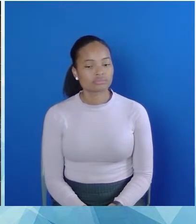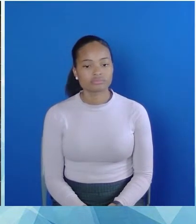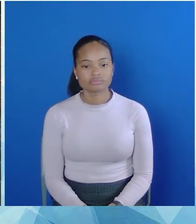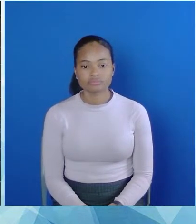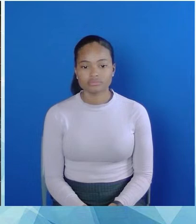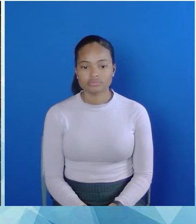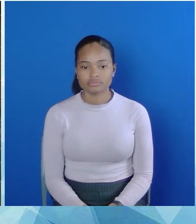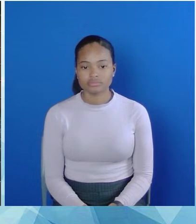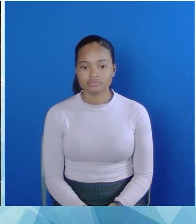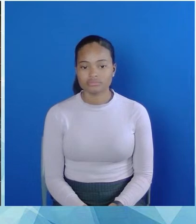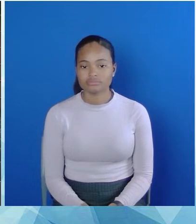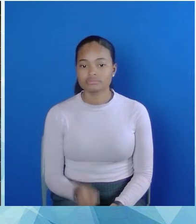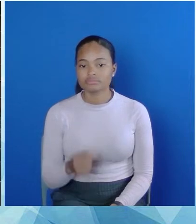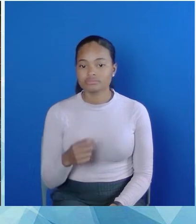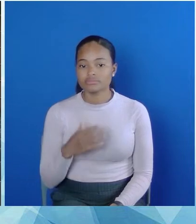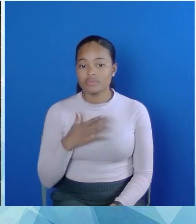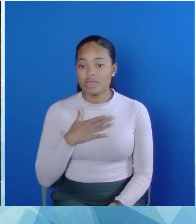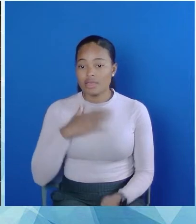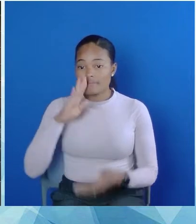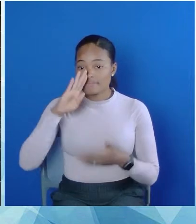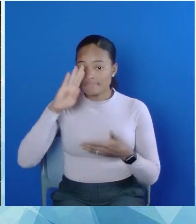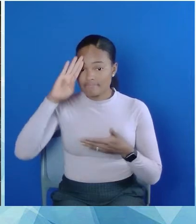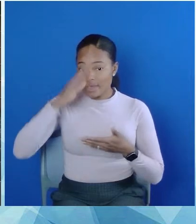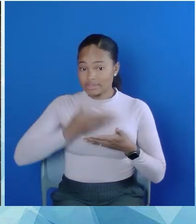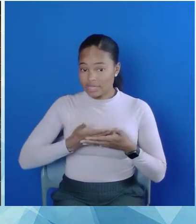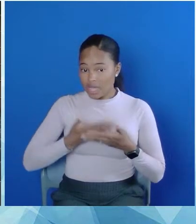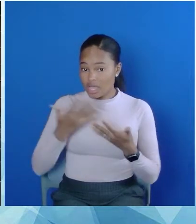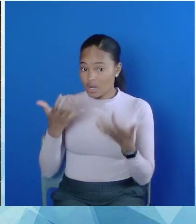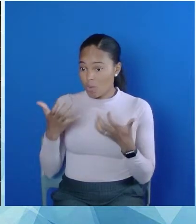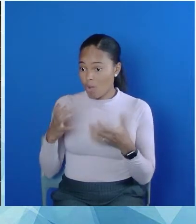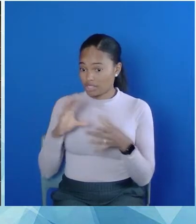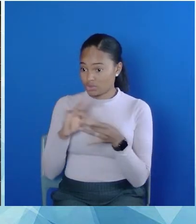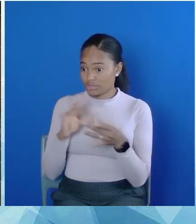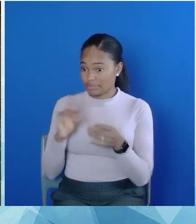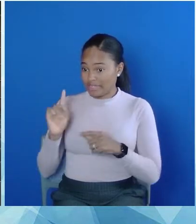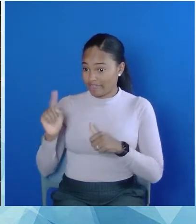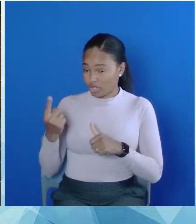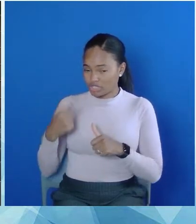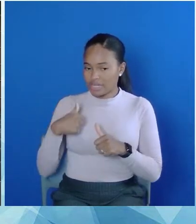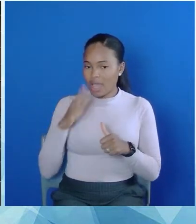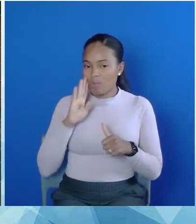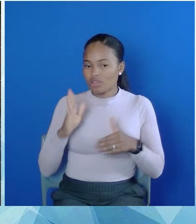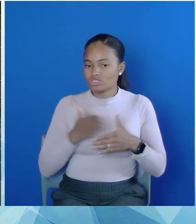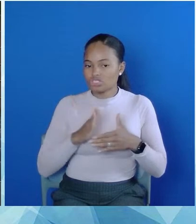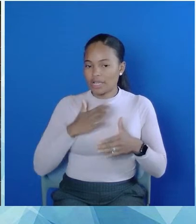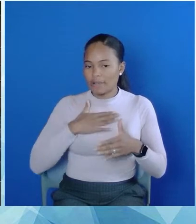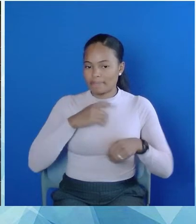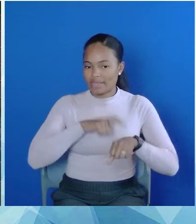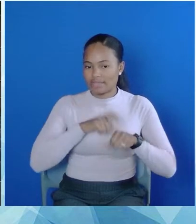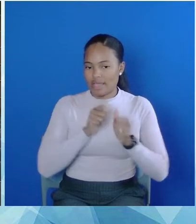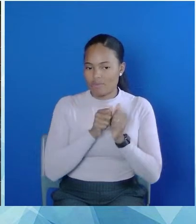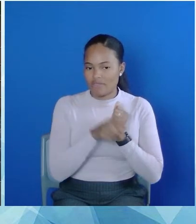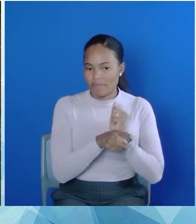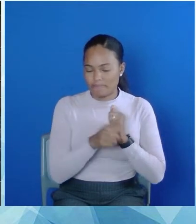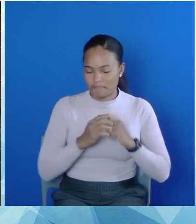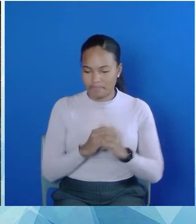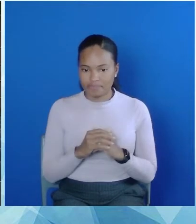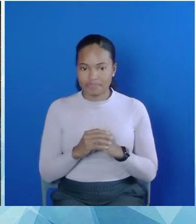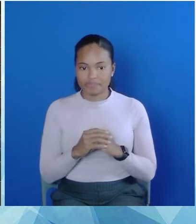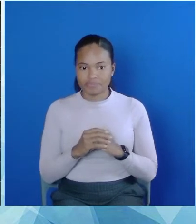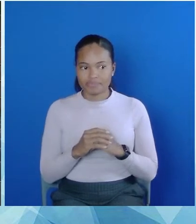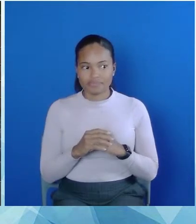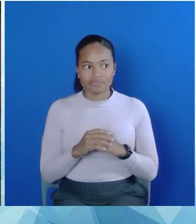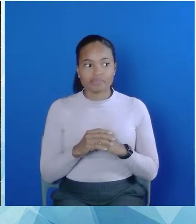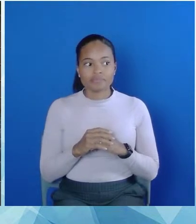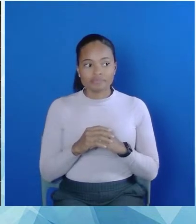My son would like to say something first. I'm going to share my time with him if that's okay. I'm just